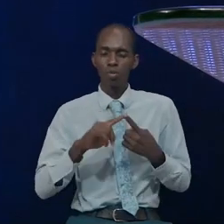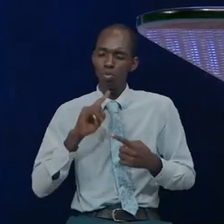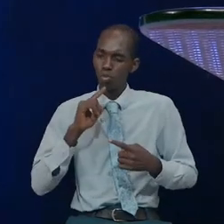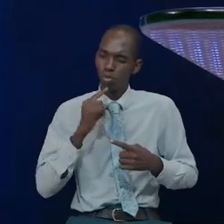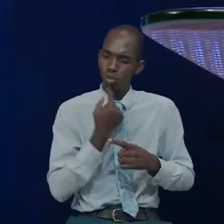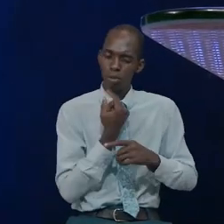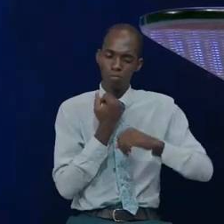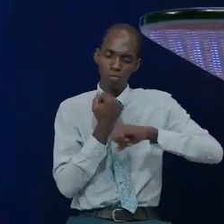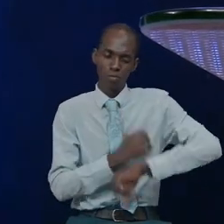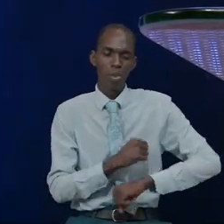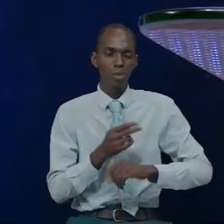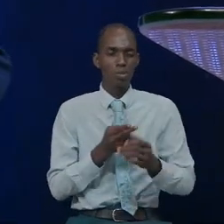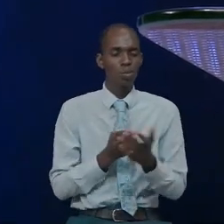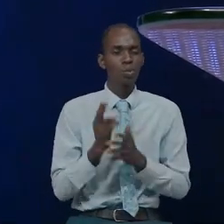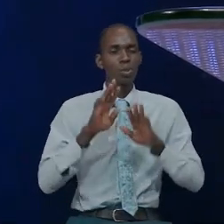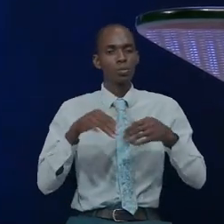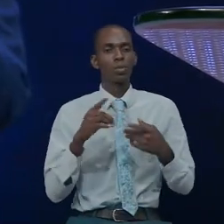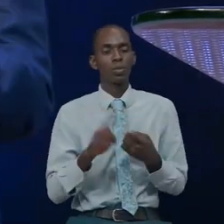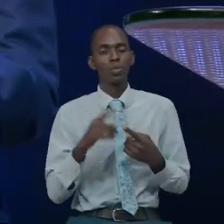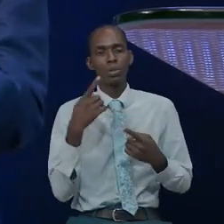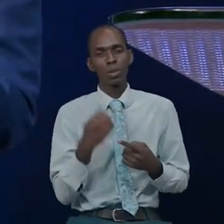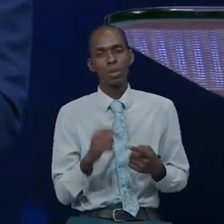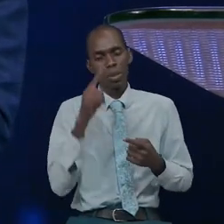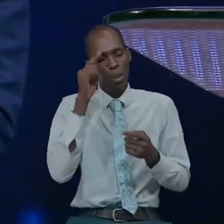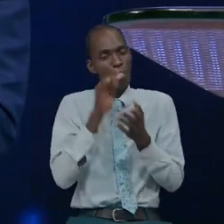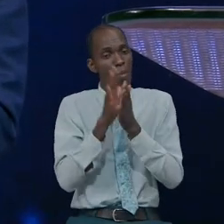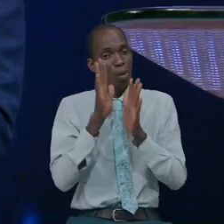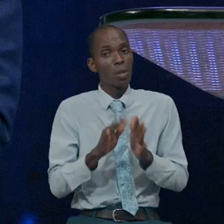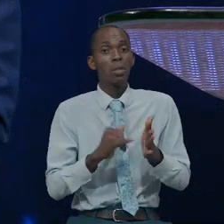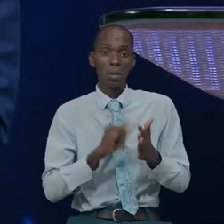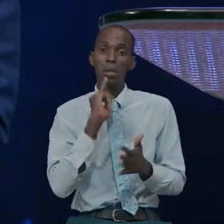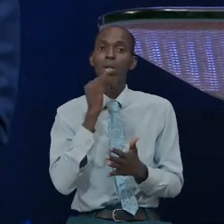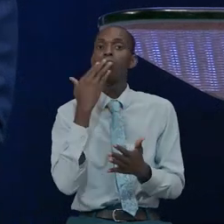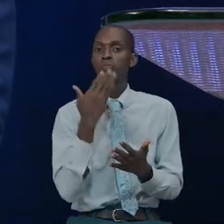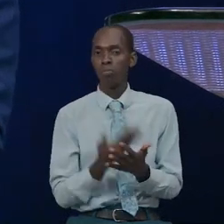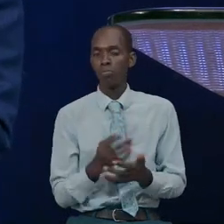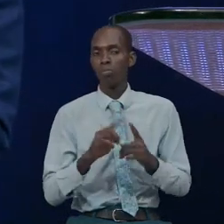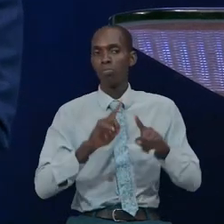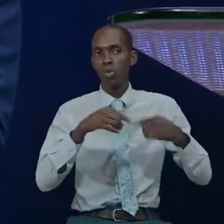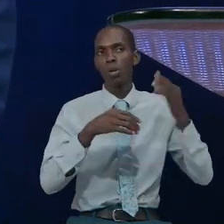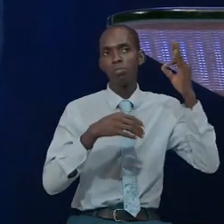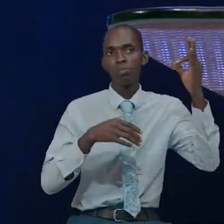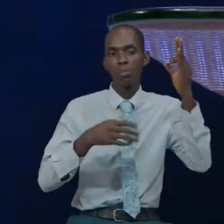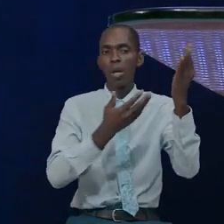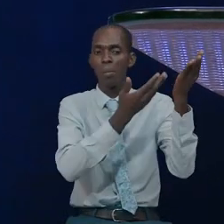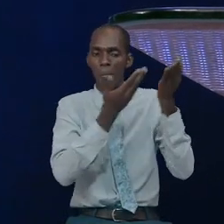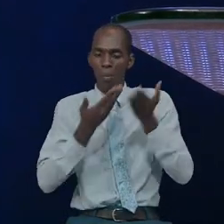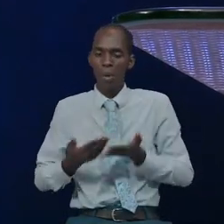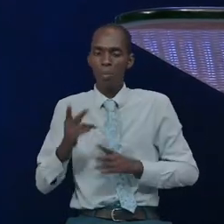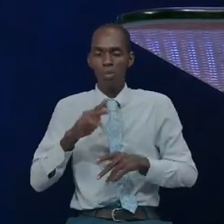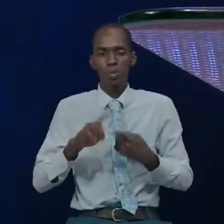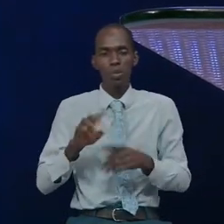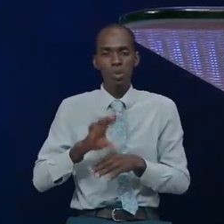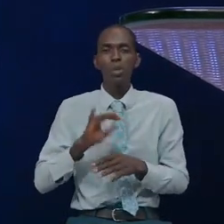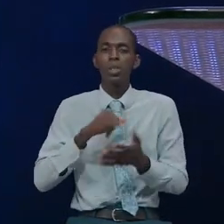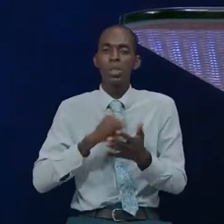once delivered unto the saints. It's good to go and evangelize. We're bringing them in. It's good to go and